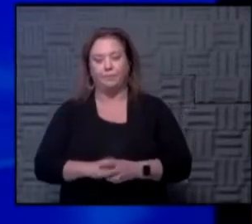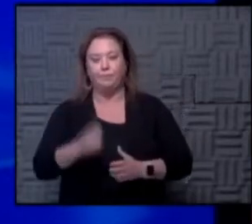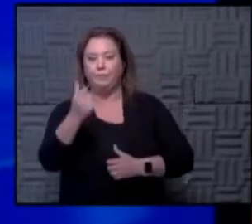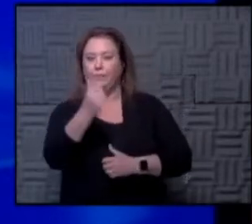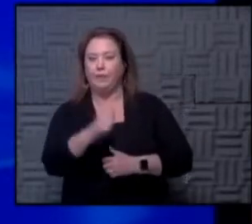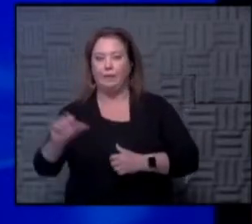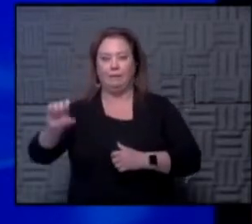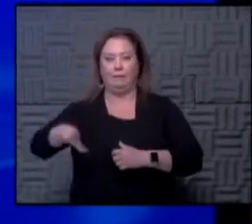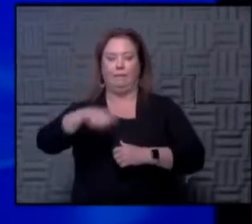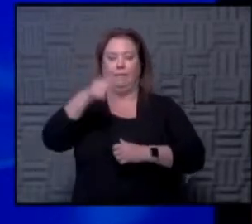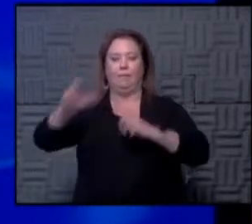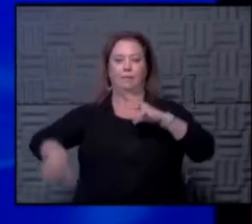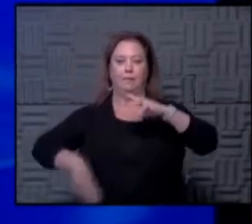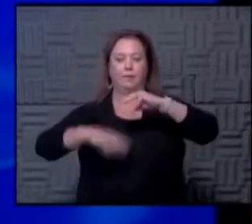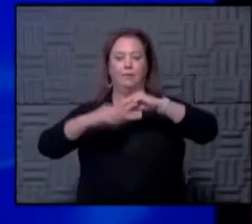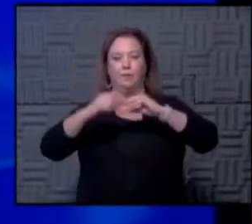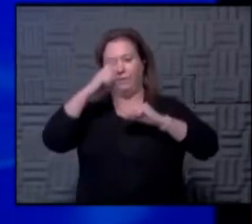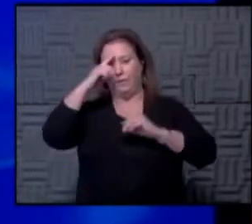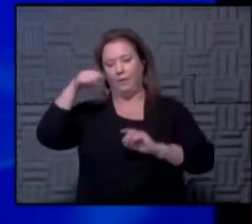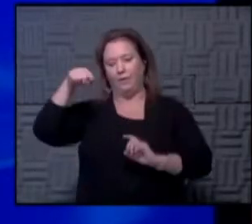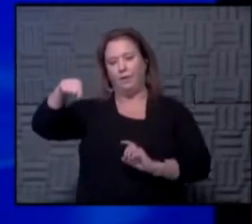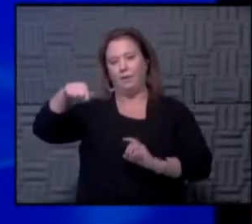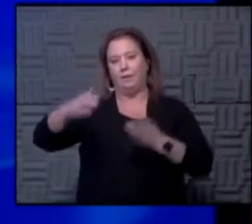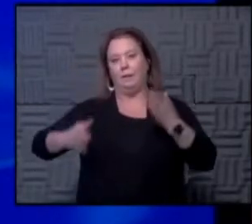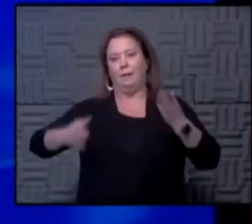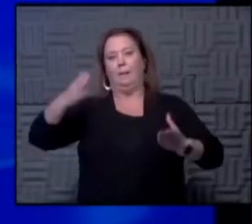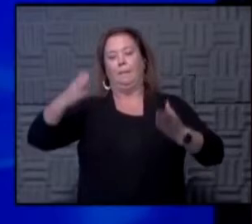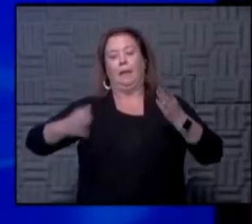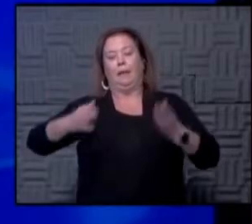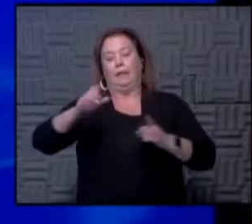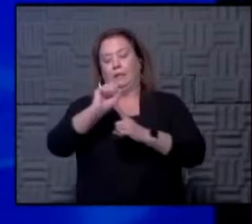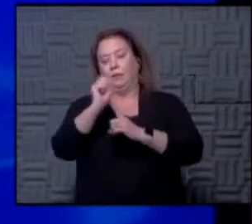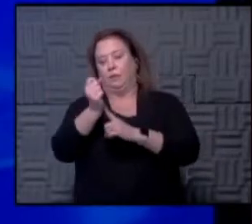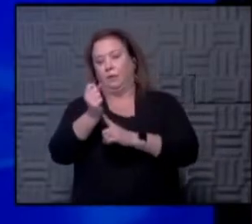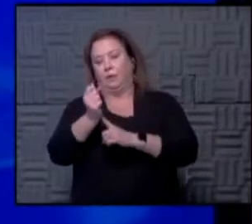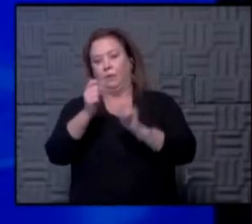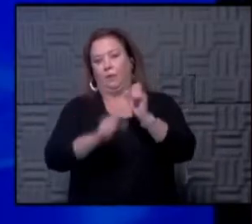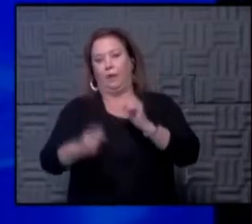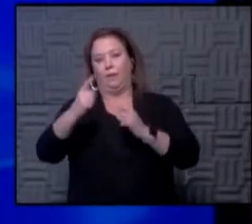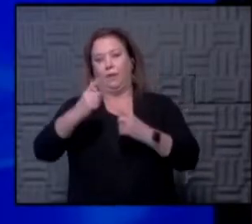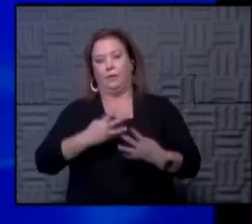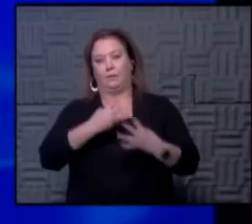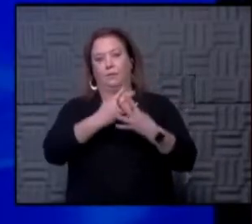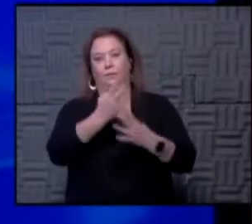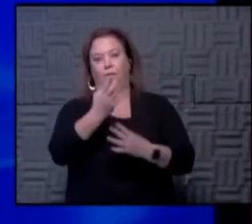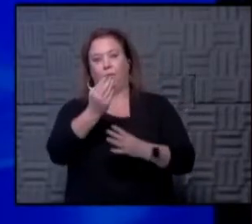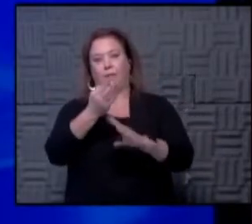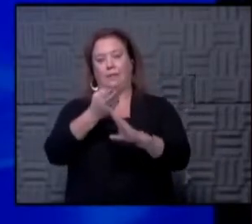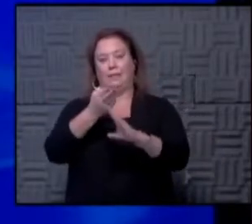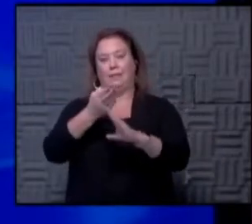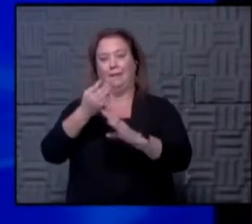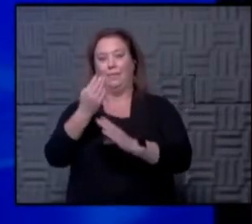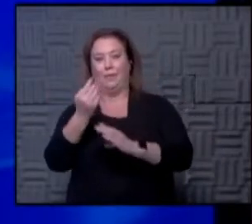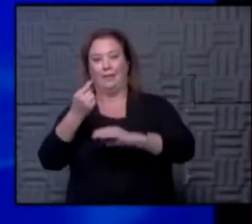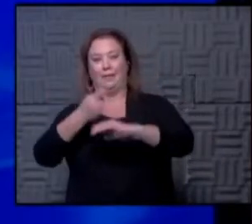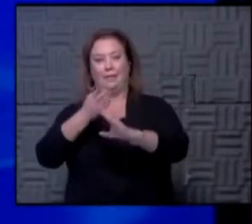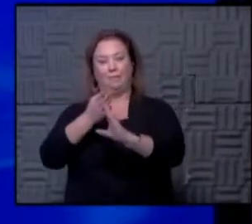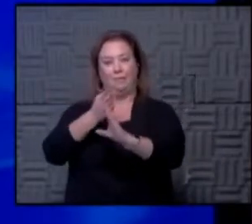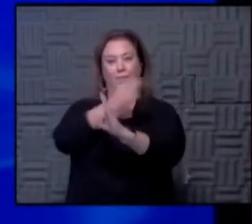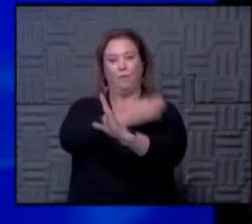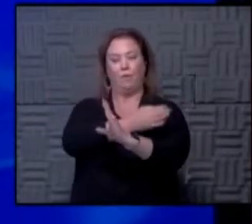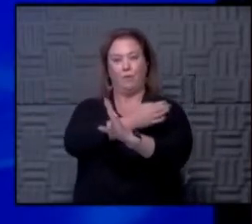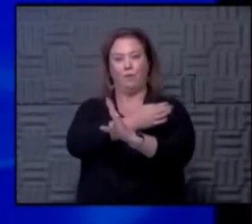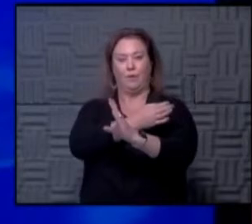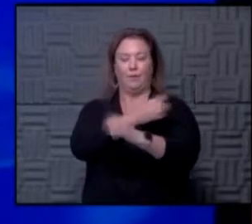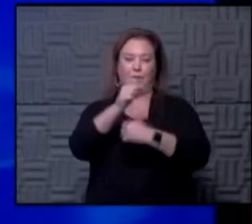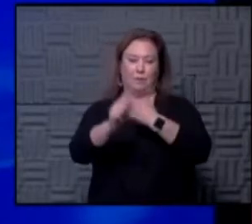any other addition from there, short of maybe circumstances where everyone has quarantined for 14 days before you get together, offer some